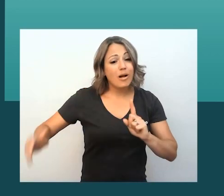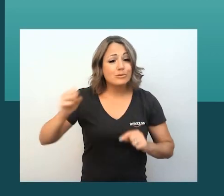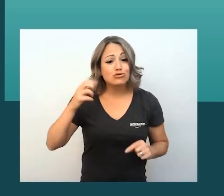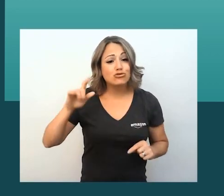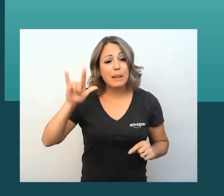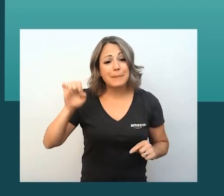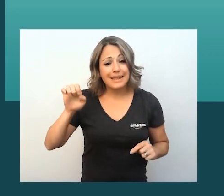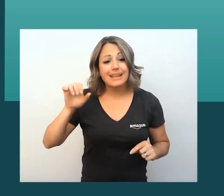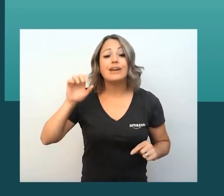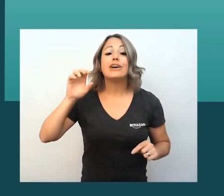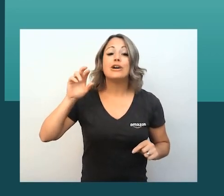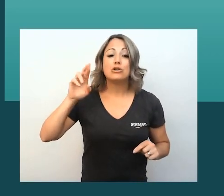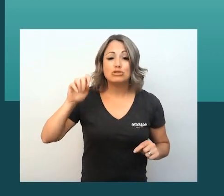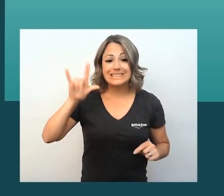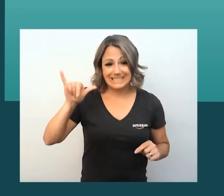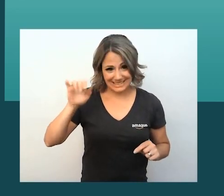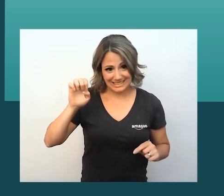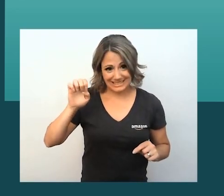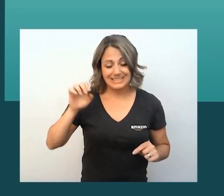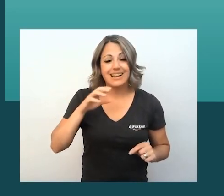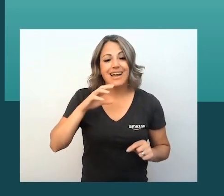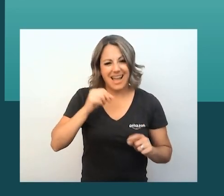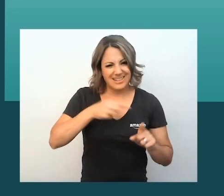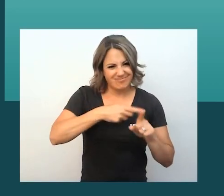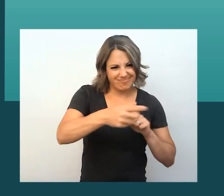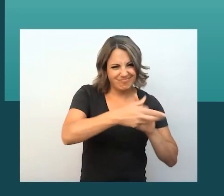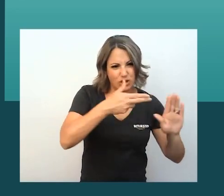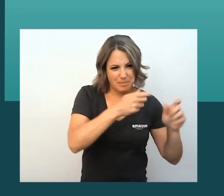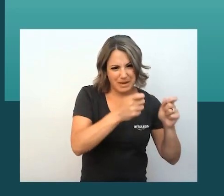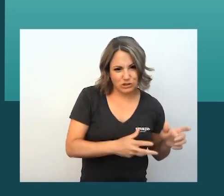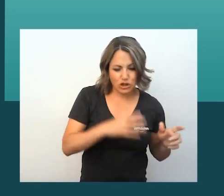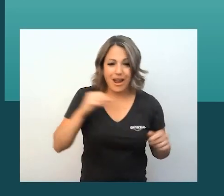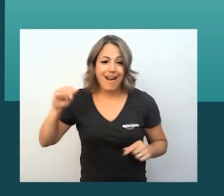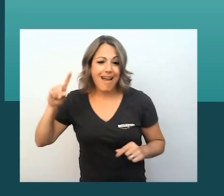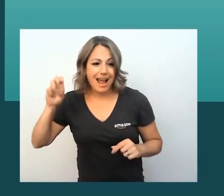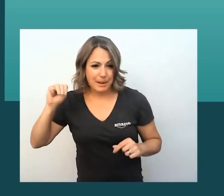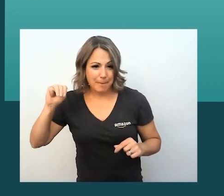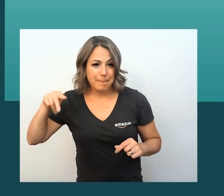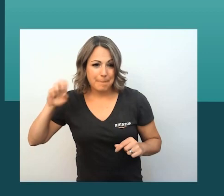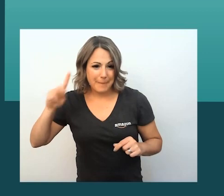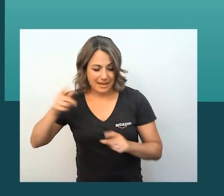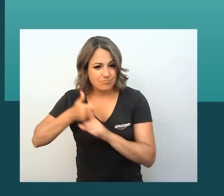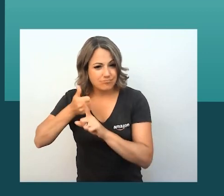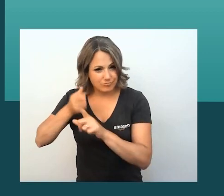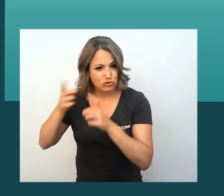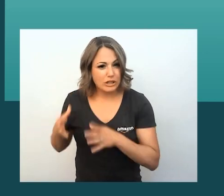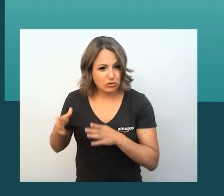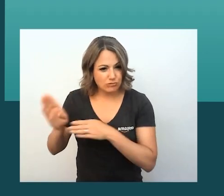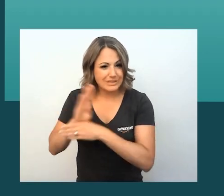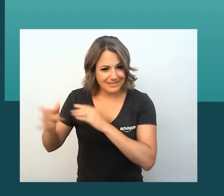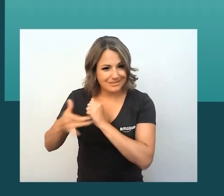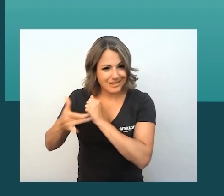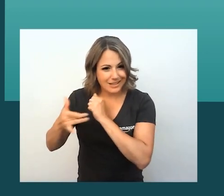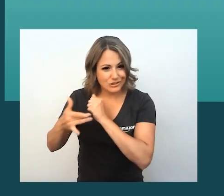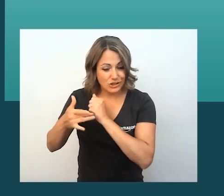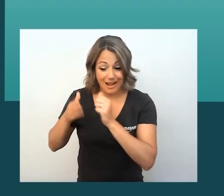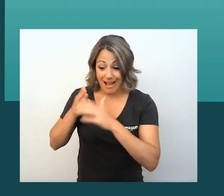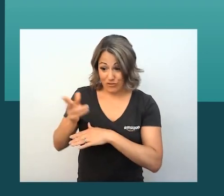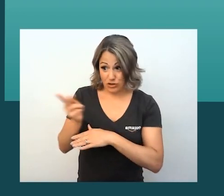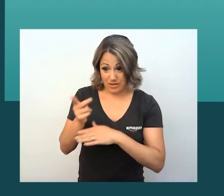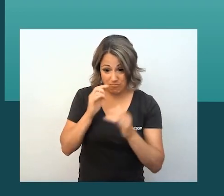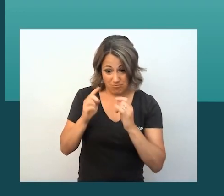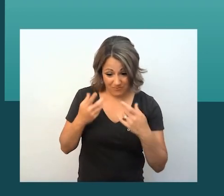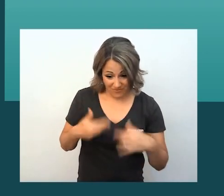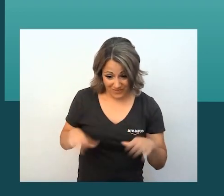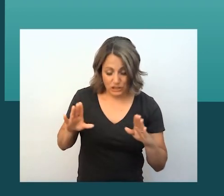and qualities that make this work special. Please welcome Shelby Christie, Senior Brand Activations Manager, Alexa Style, and Adam